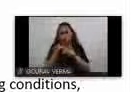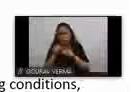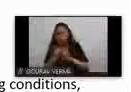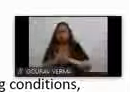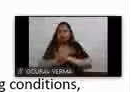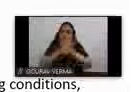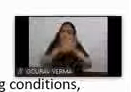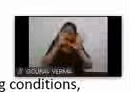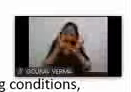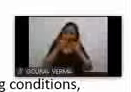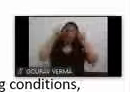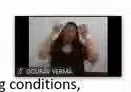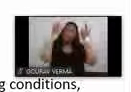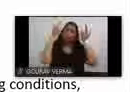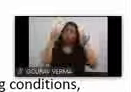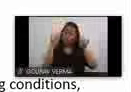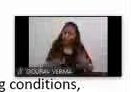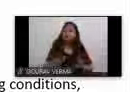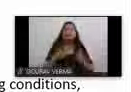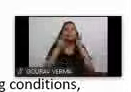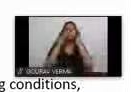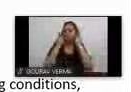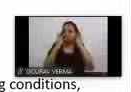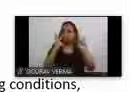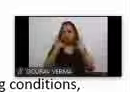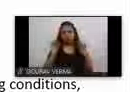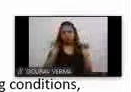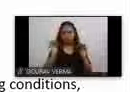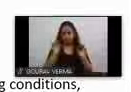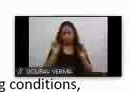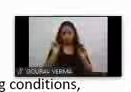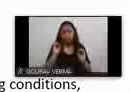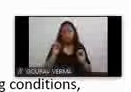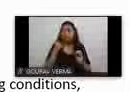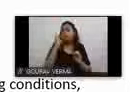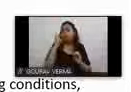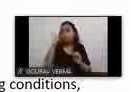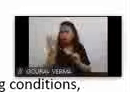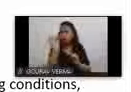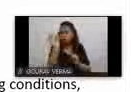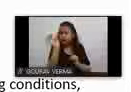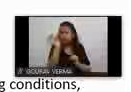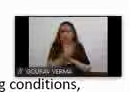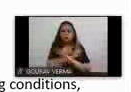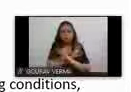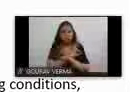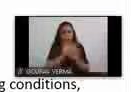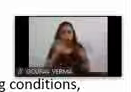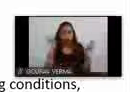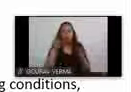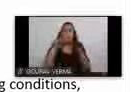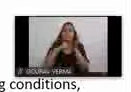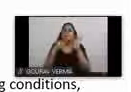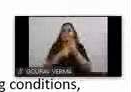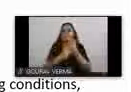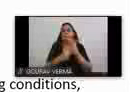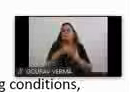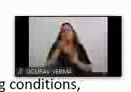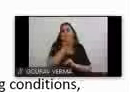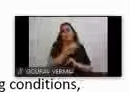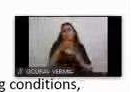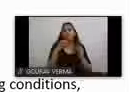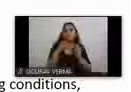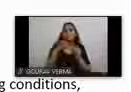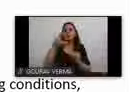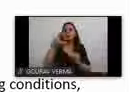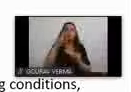ye sab karne ke baad bhi person mein total absence of sight hai, bilkul drishti nahi hai. Ya unka dekhne